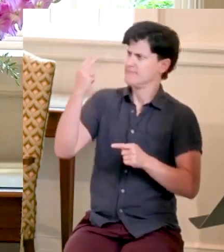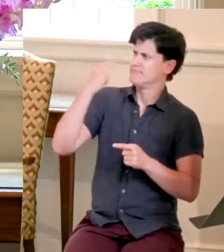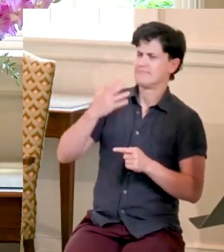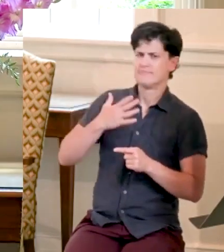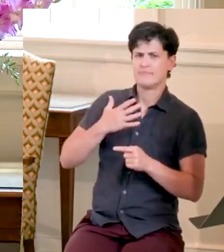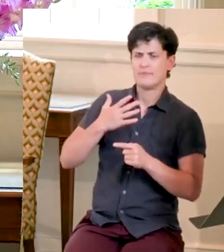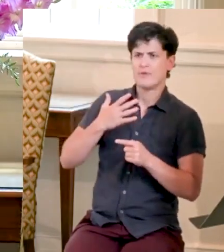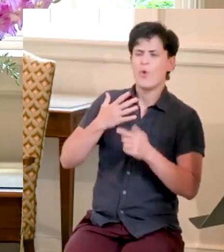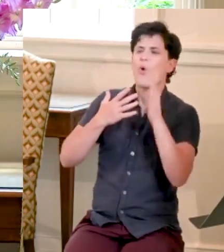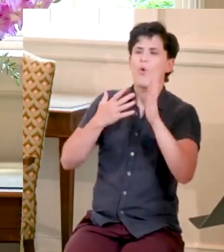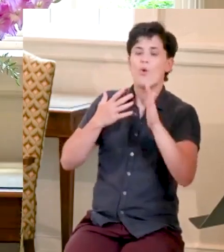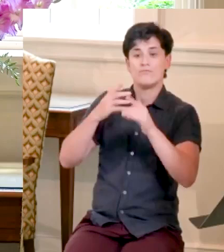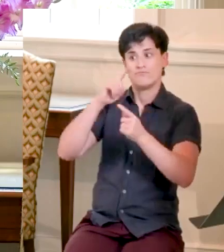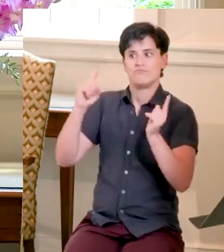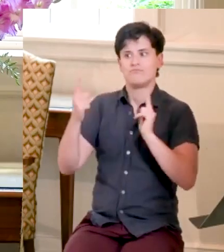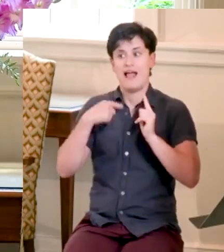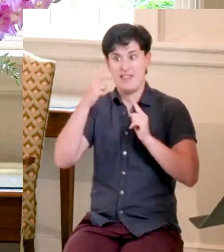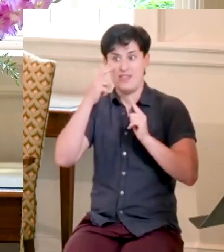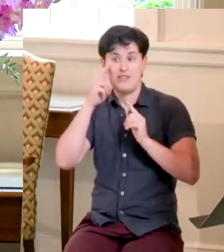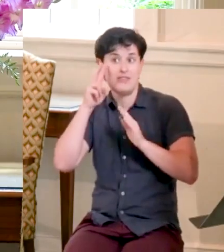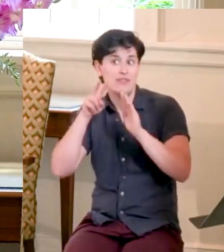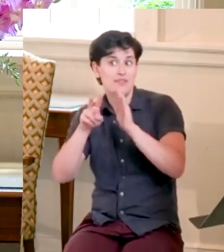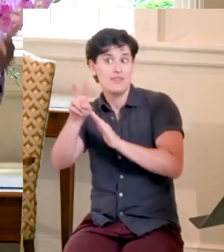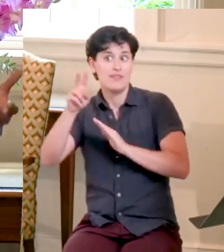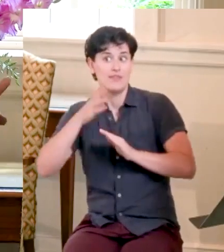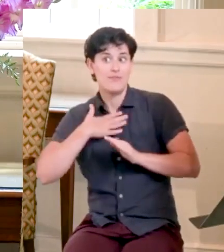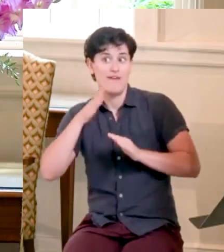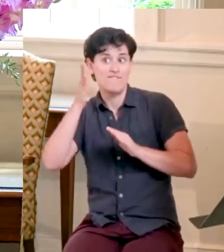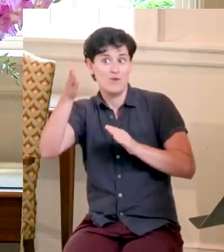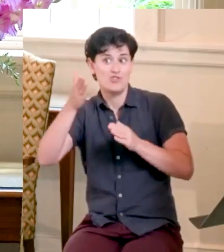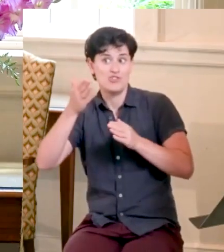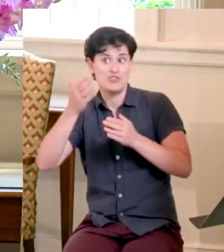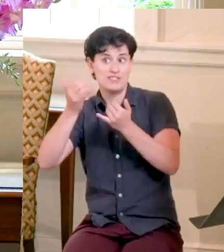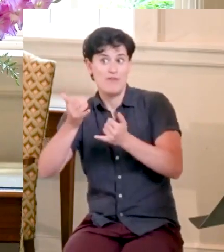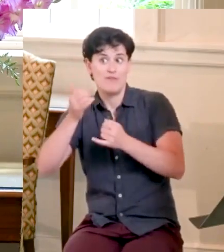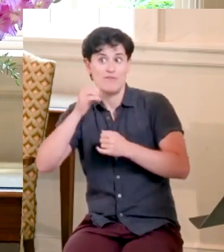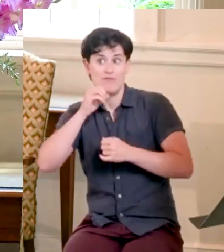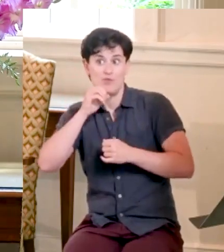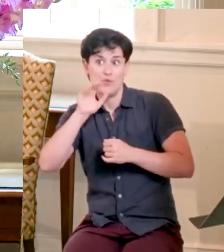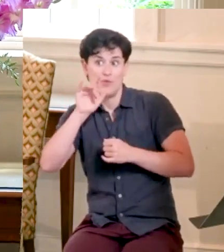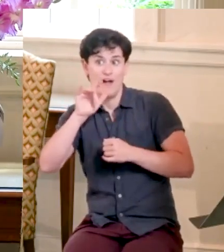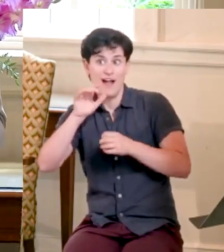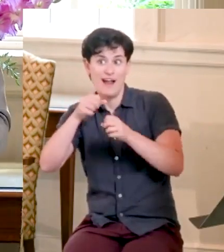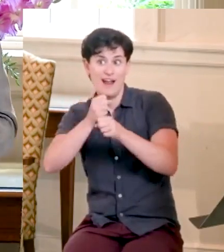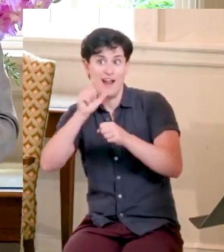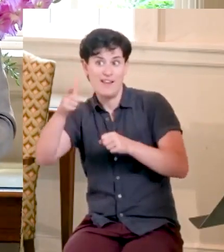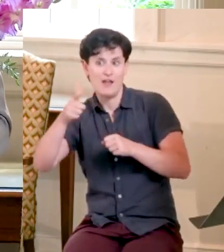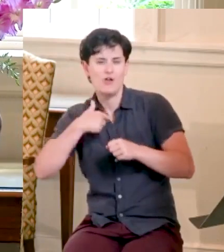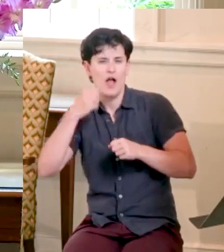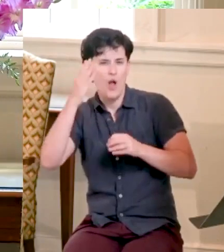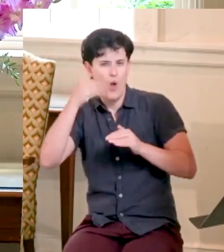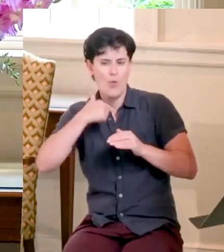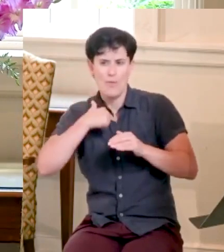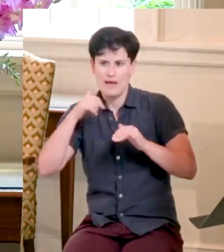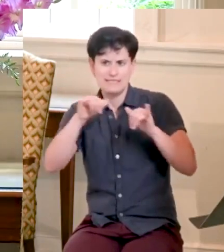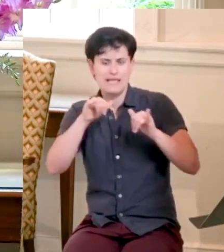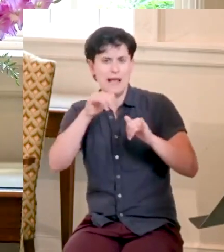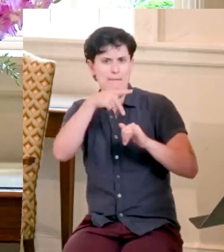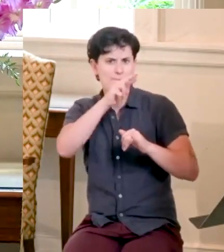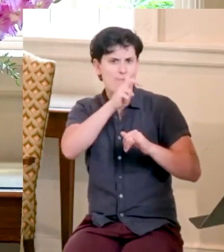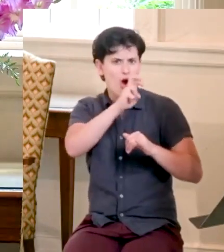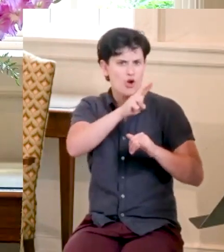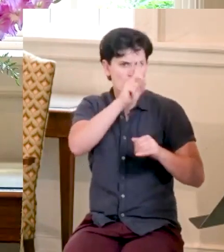years from now, I hope he looks back with Parker's conviction and Barton's compassion.